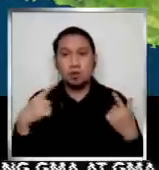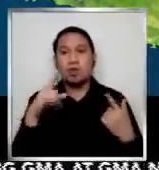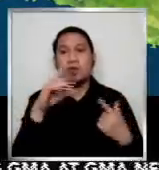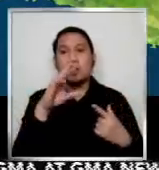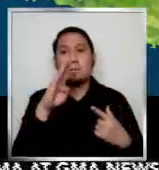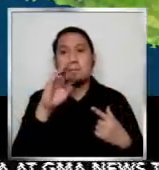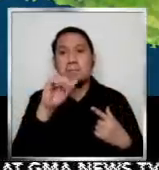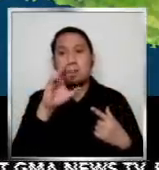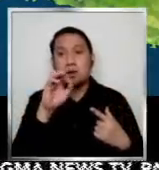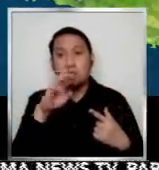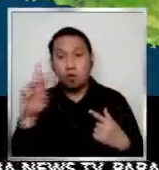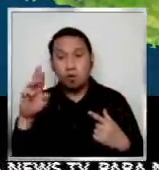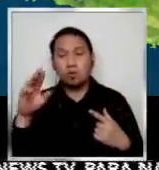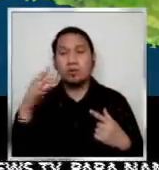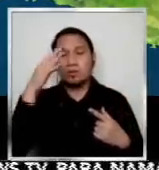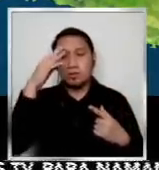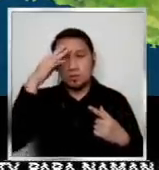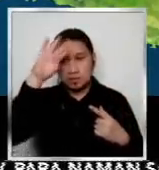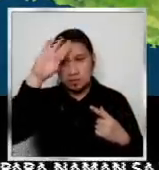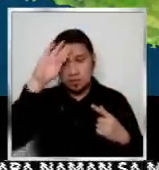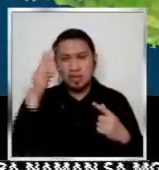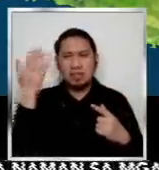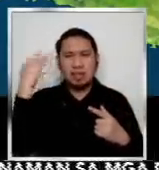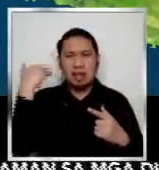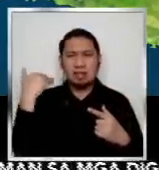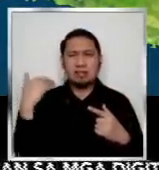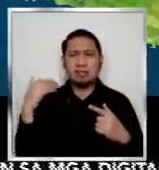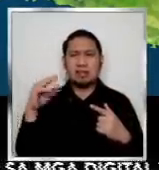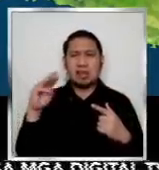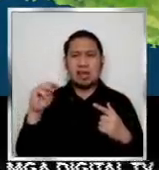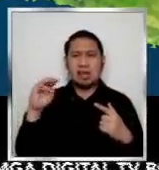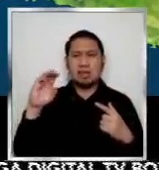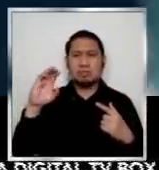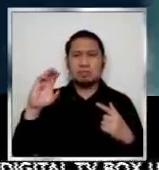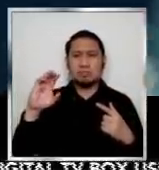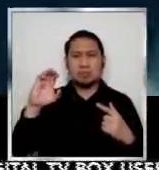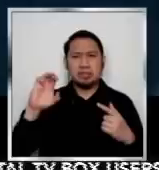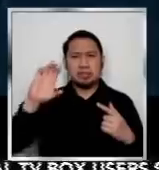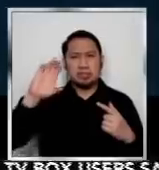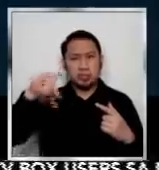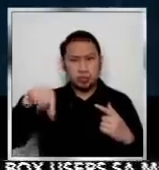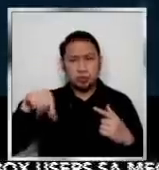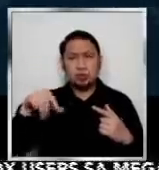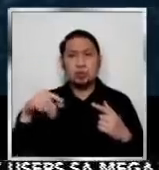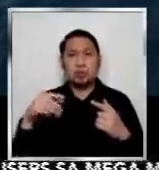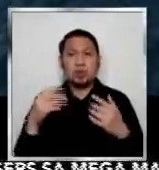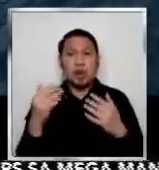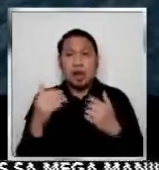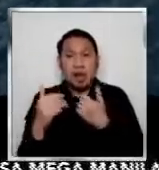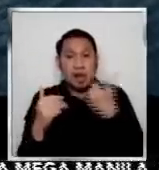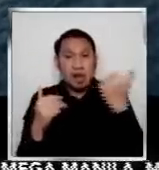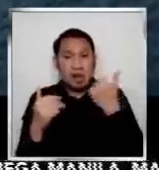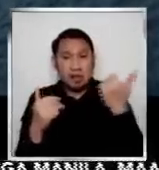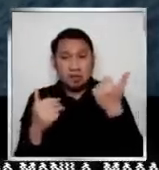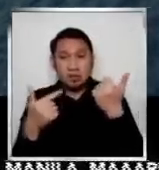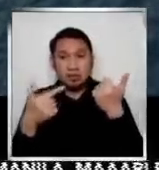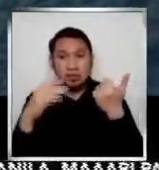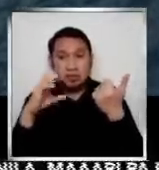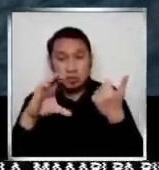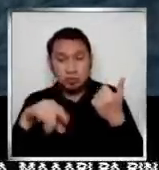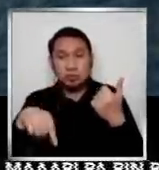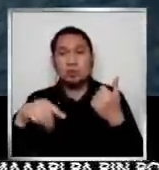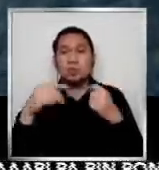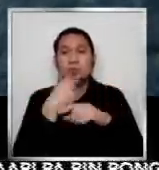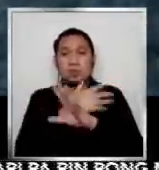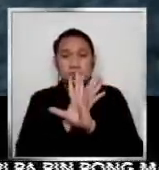nasa Modified Enhanced Community Quarantine o MECQ tulad ng Metro Manila. Ang iba pang mga nasa GCQ, Davao City, Regions